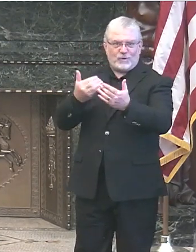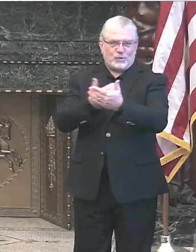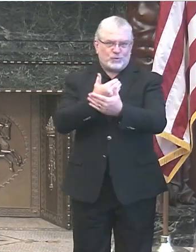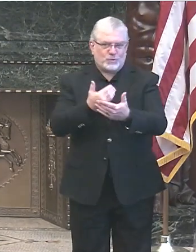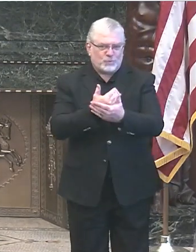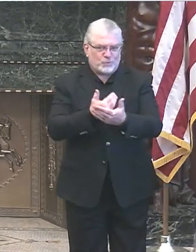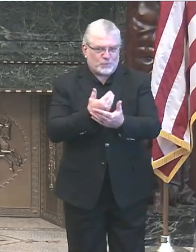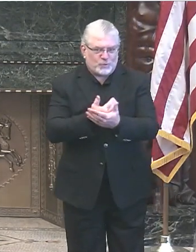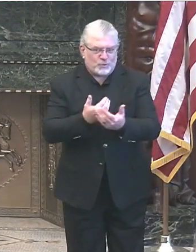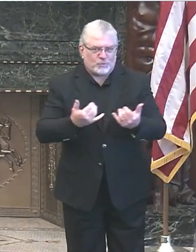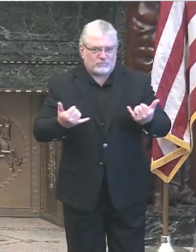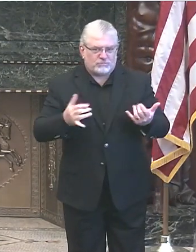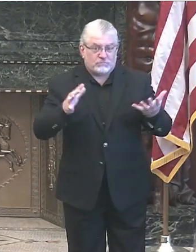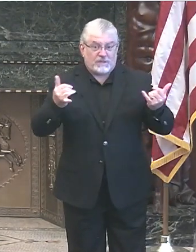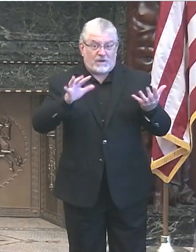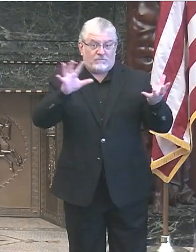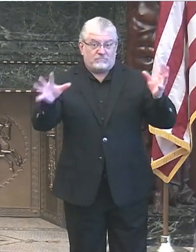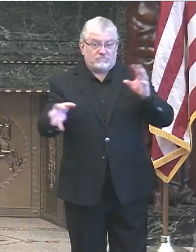us to a total of